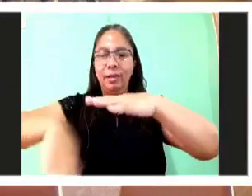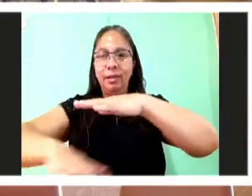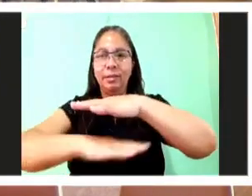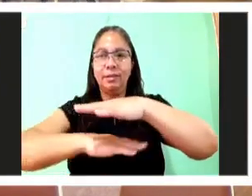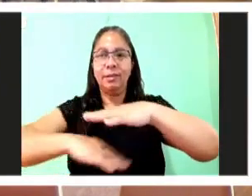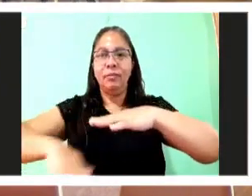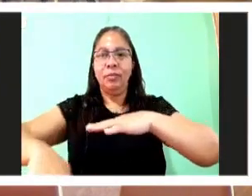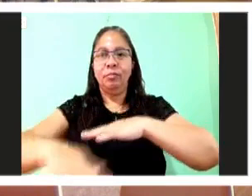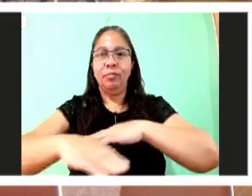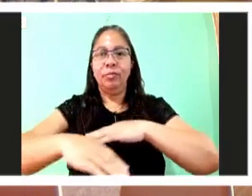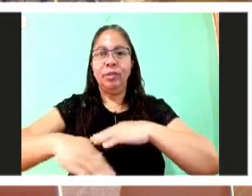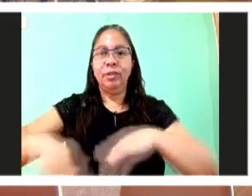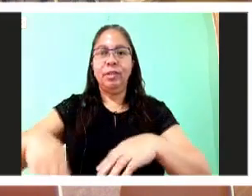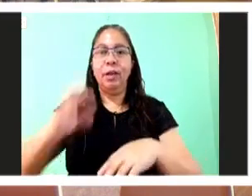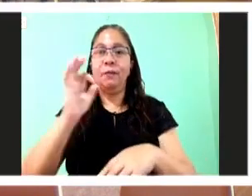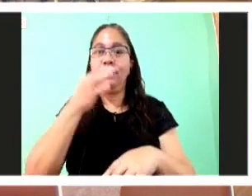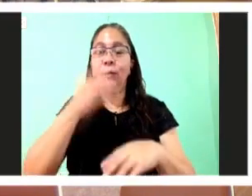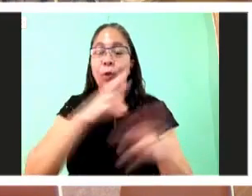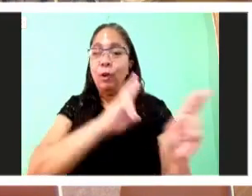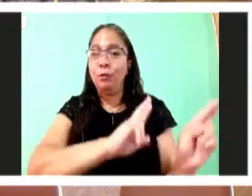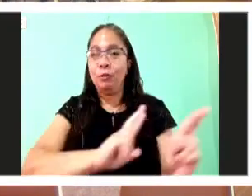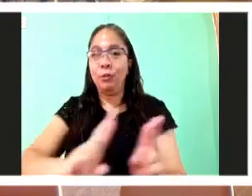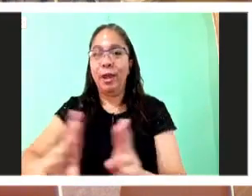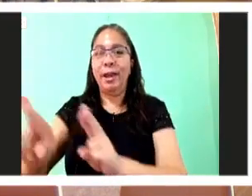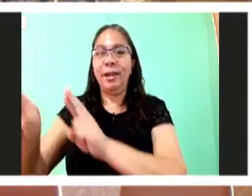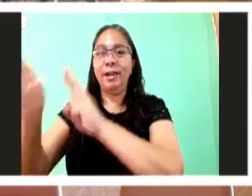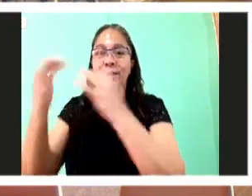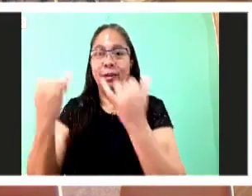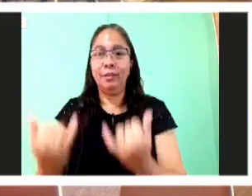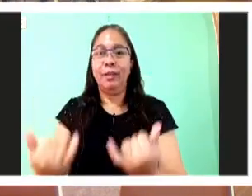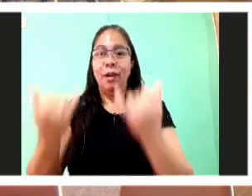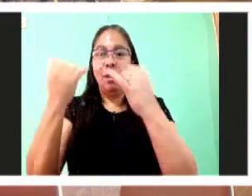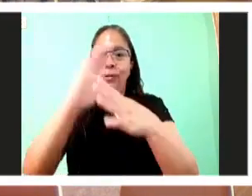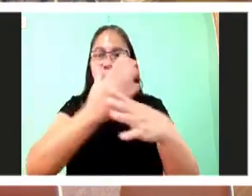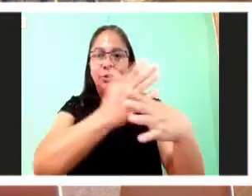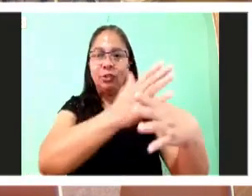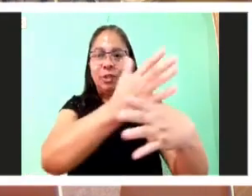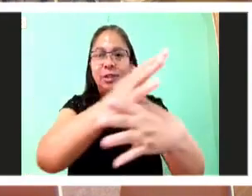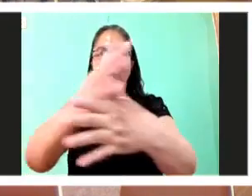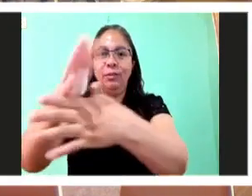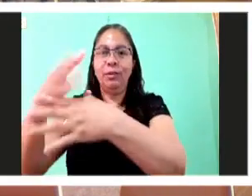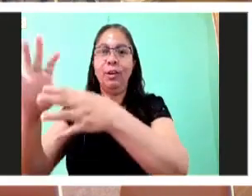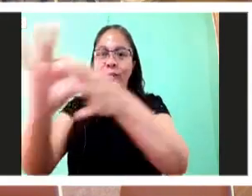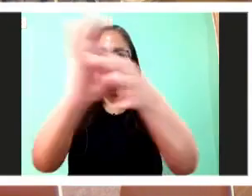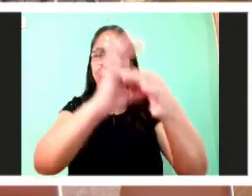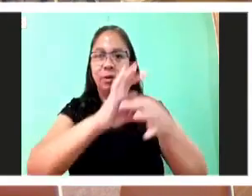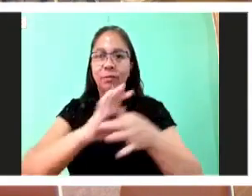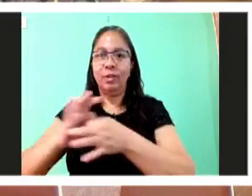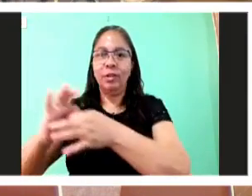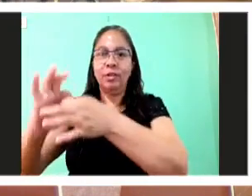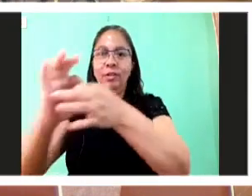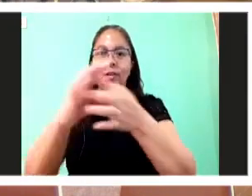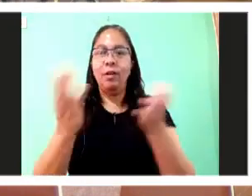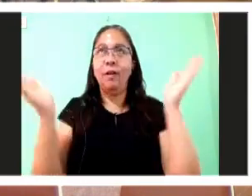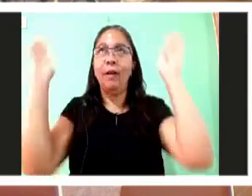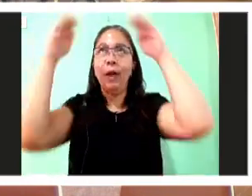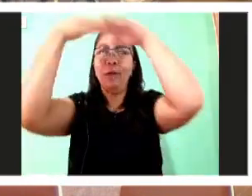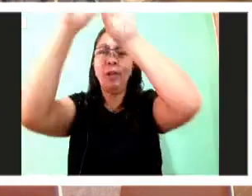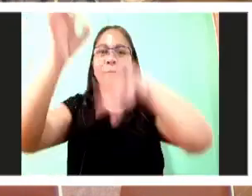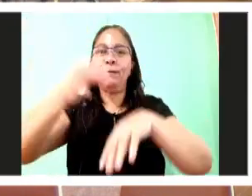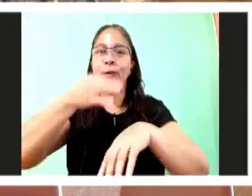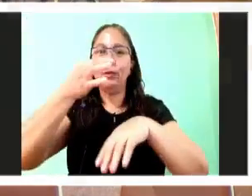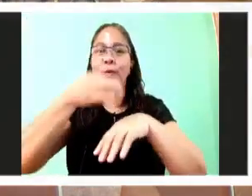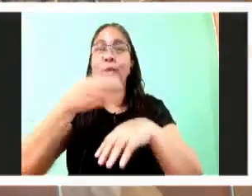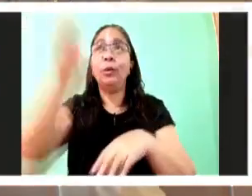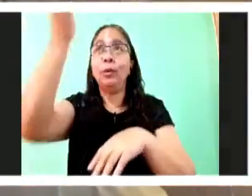The banquet is ready, now to be shared. Join in the heavenly feast that God has